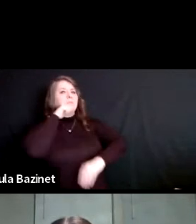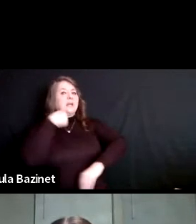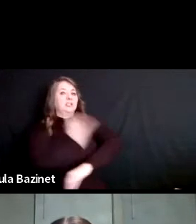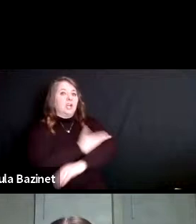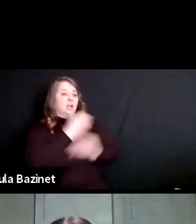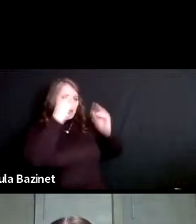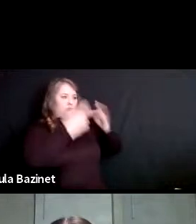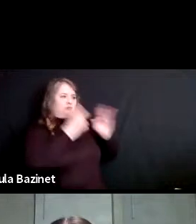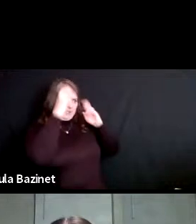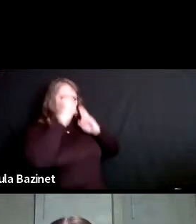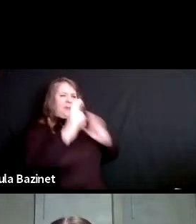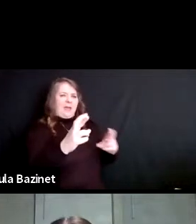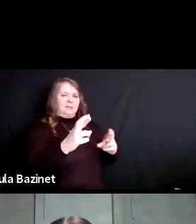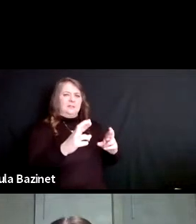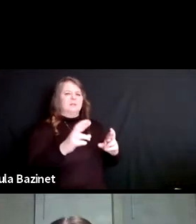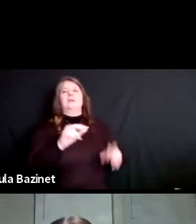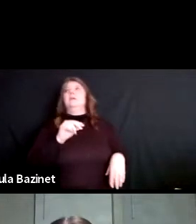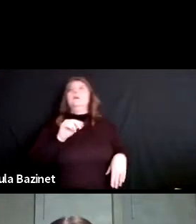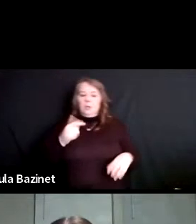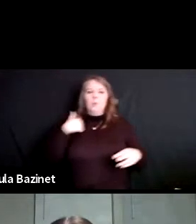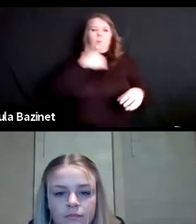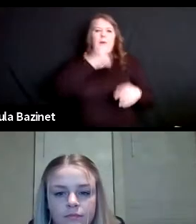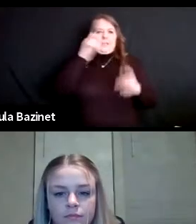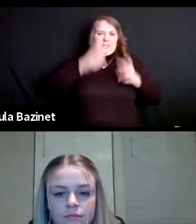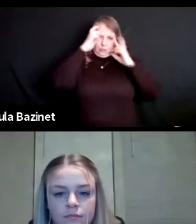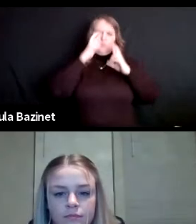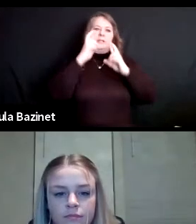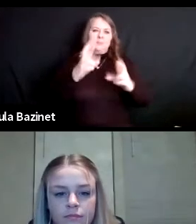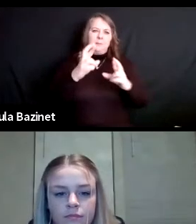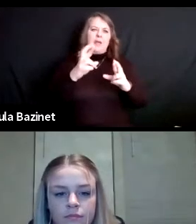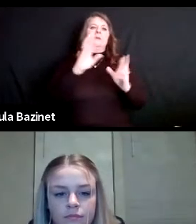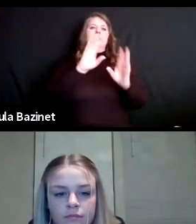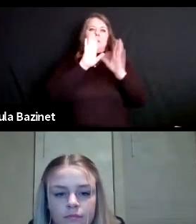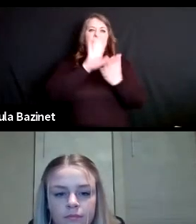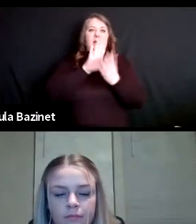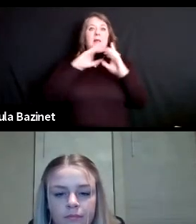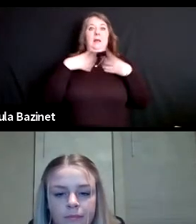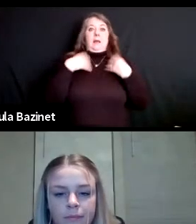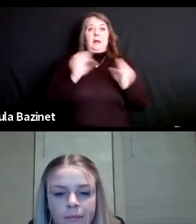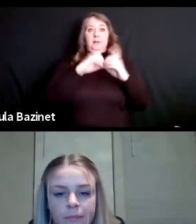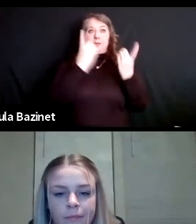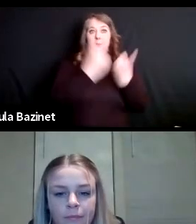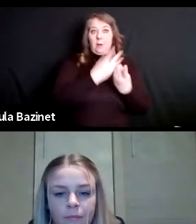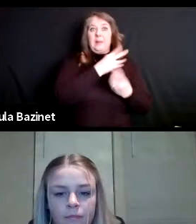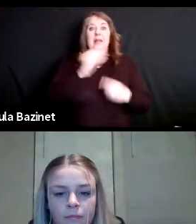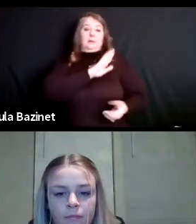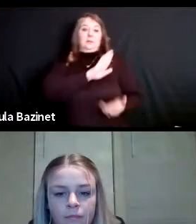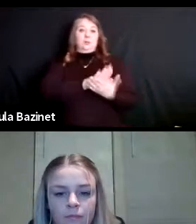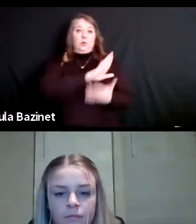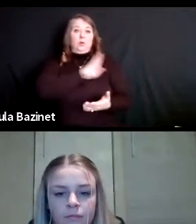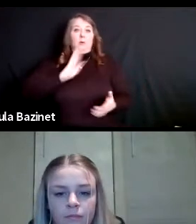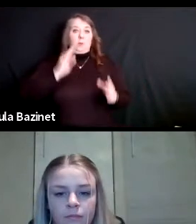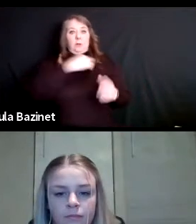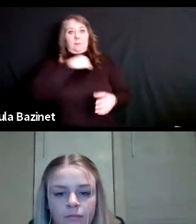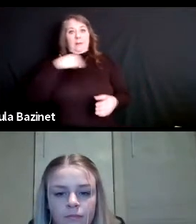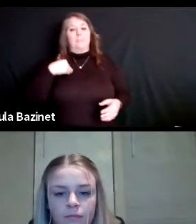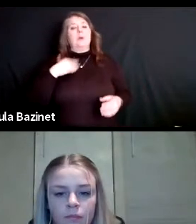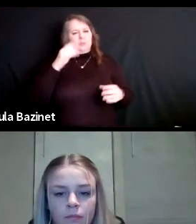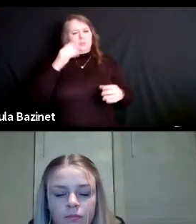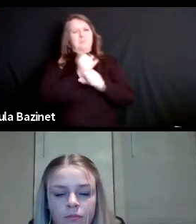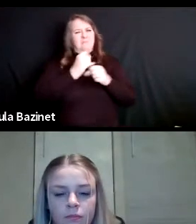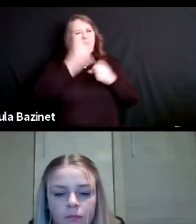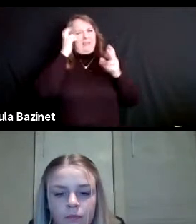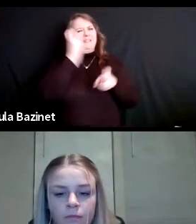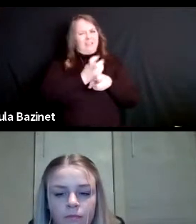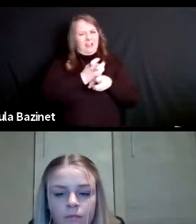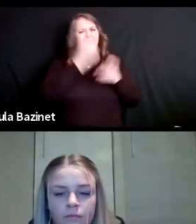in general. We need to be respectful of the health department and you as school board members who have made difficult decisions. Best practices are for students to be